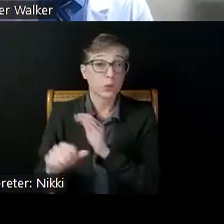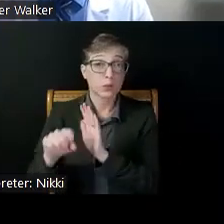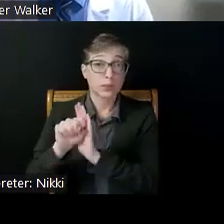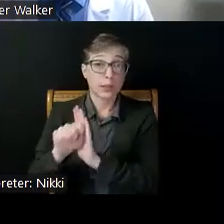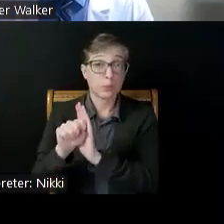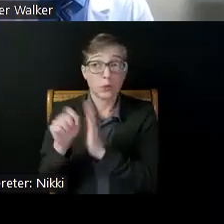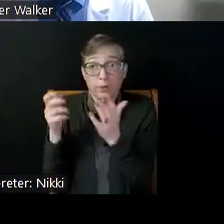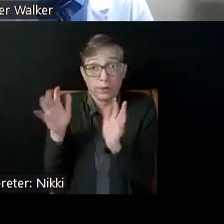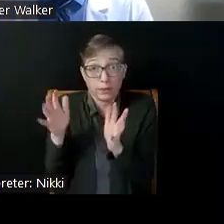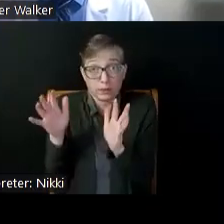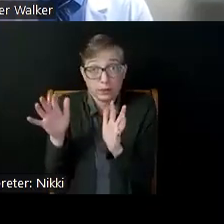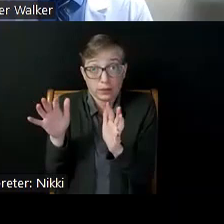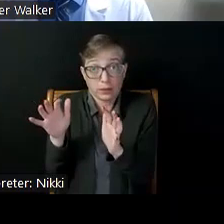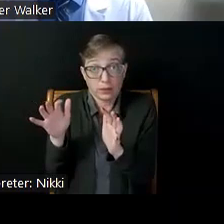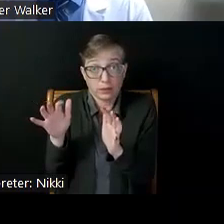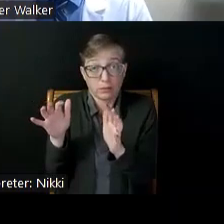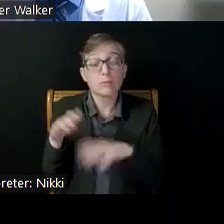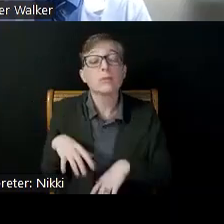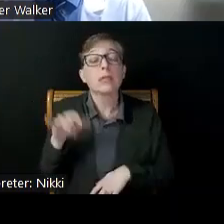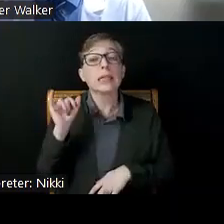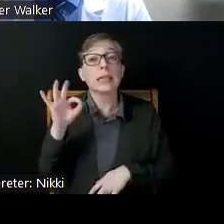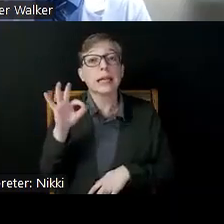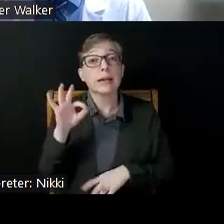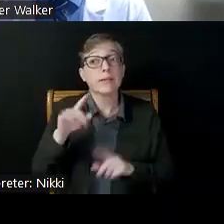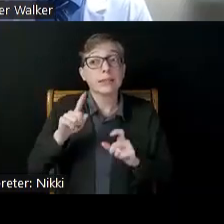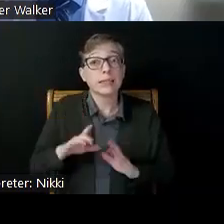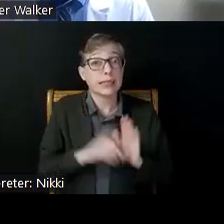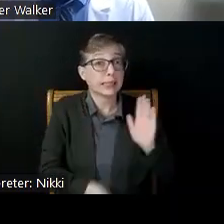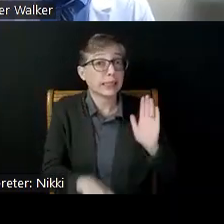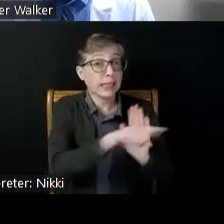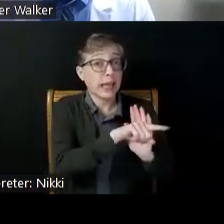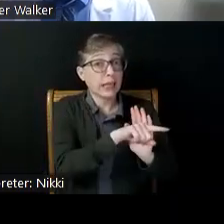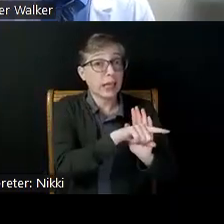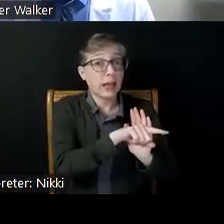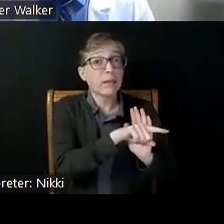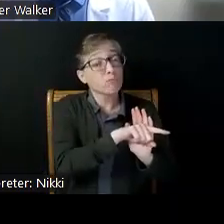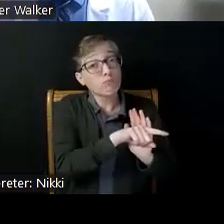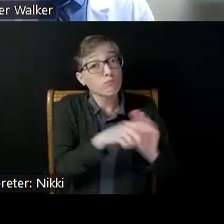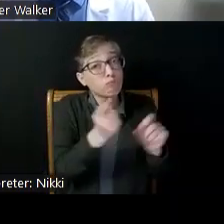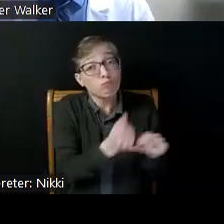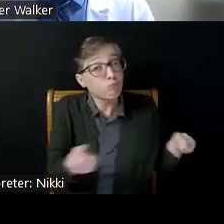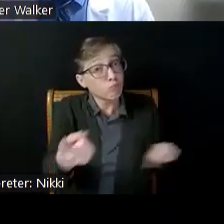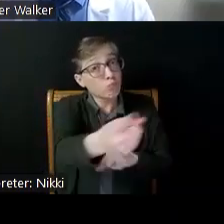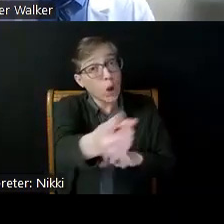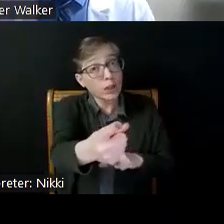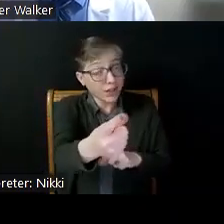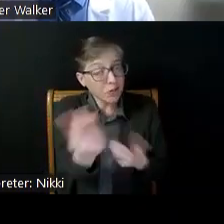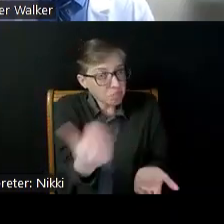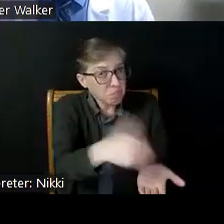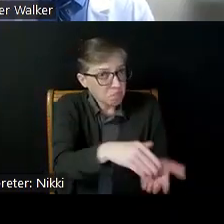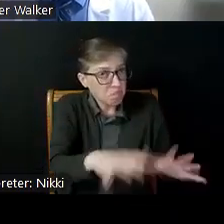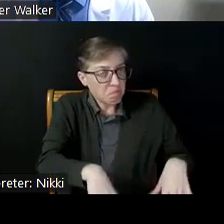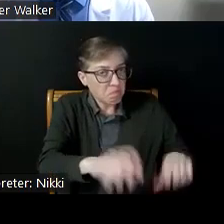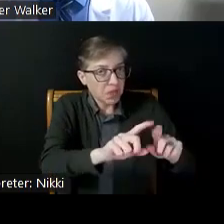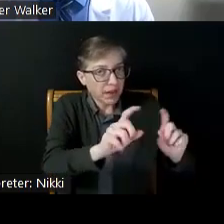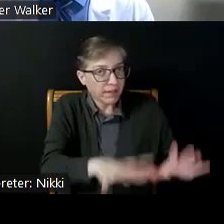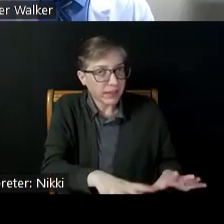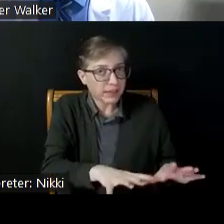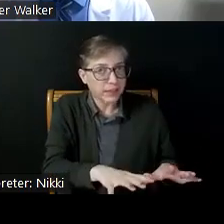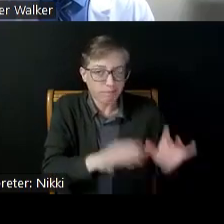is negative, you'll have to do it again in a year, and the process is exactly the